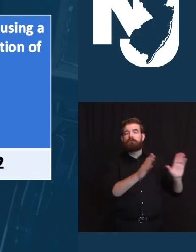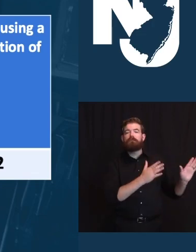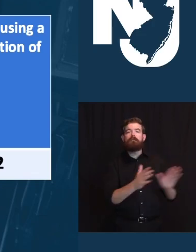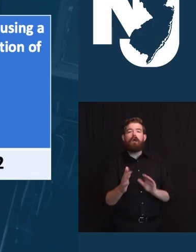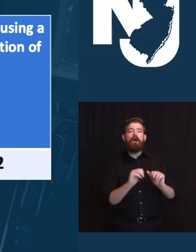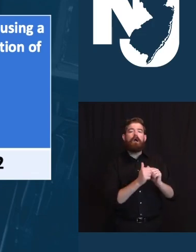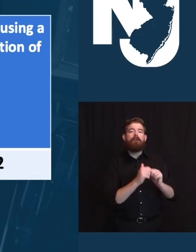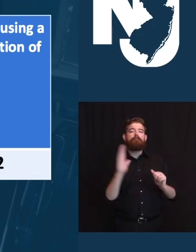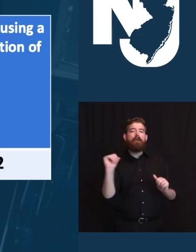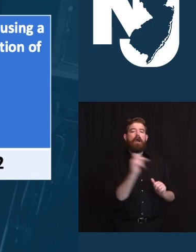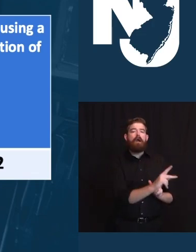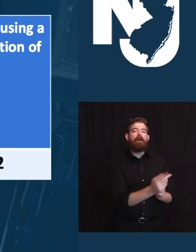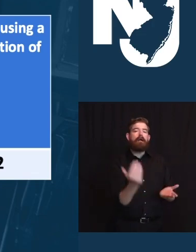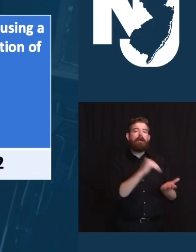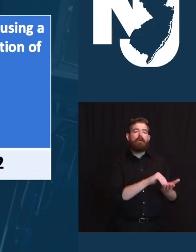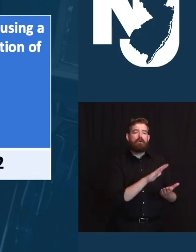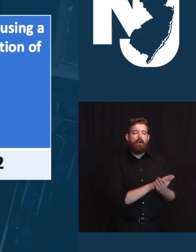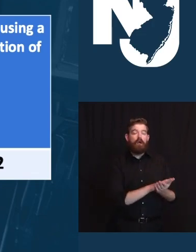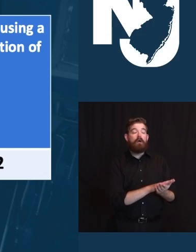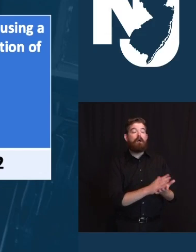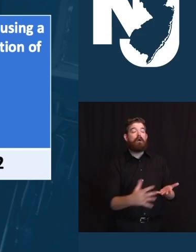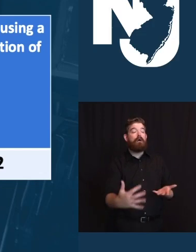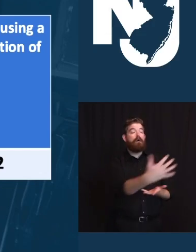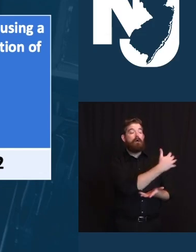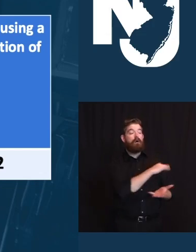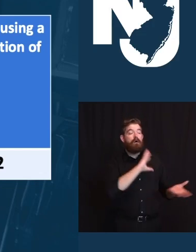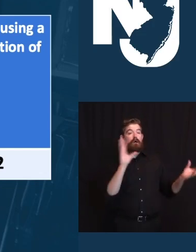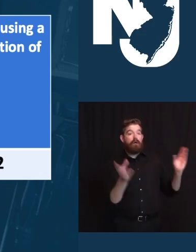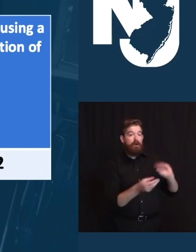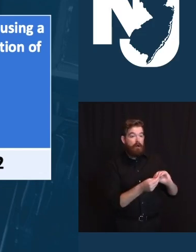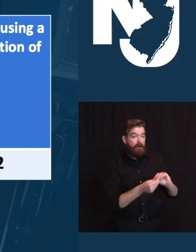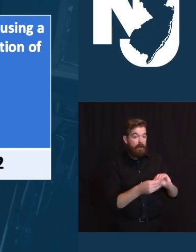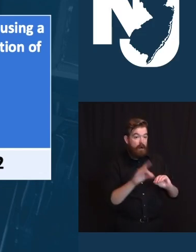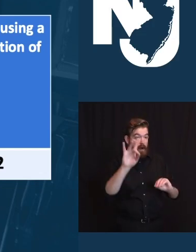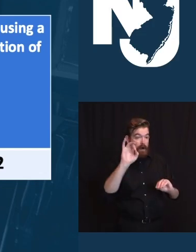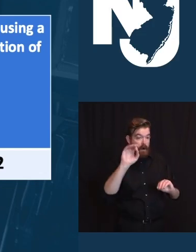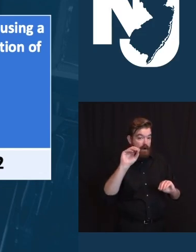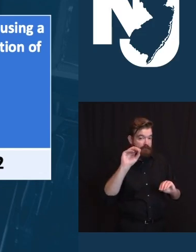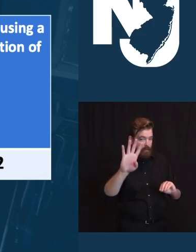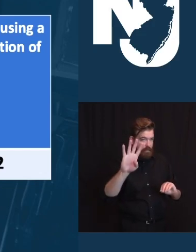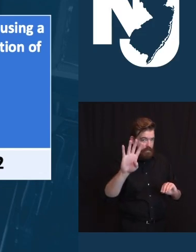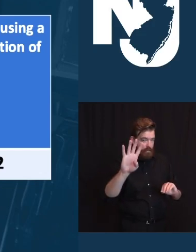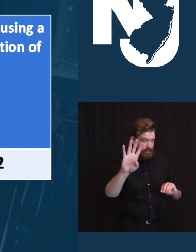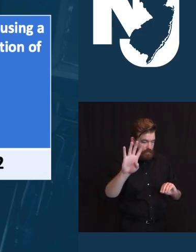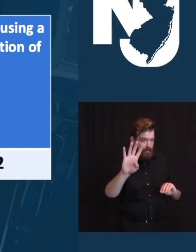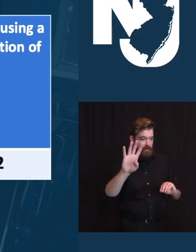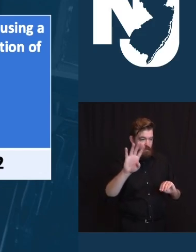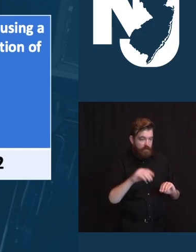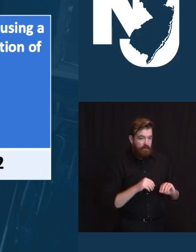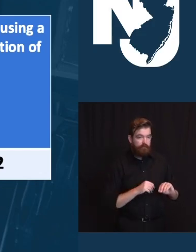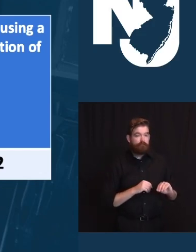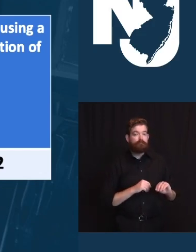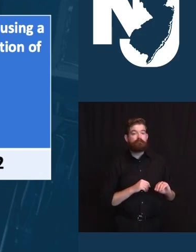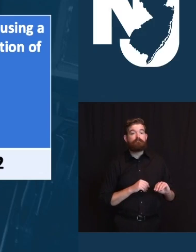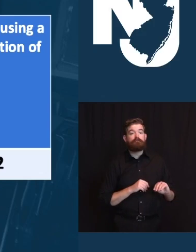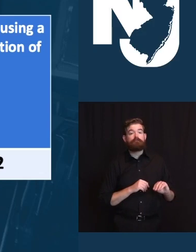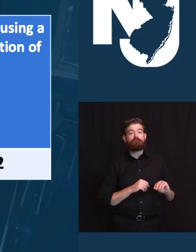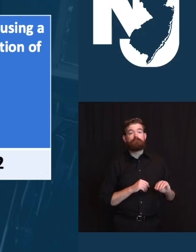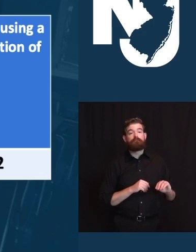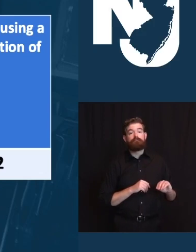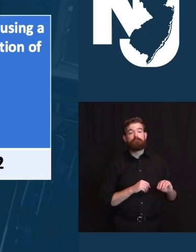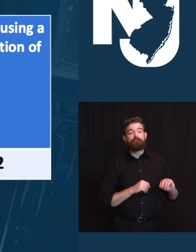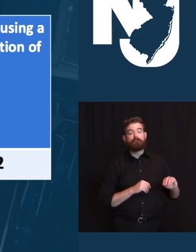schools, and schools for students with disabilities and others. Of these 804, 607 plans were